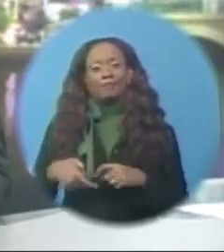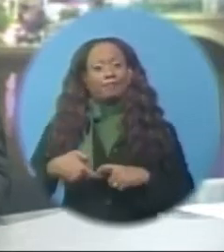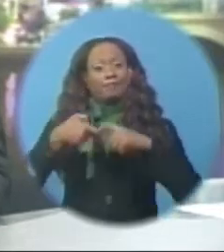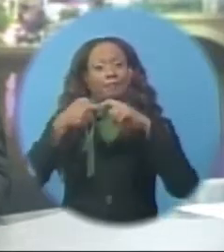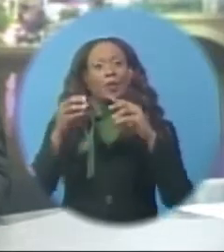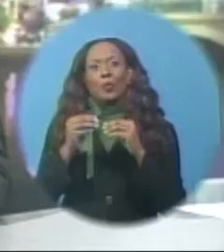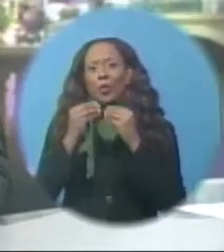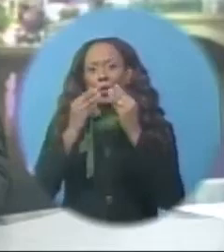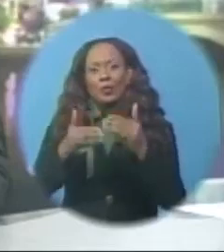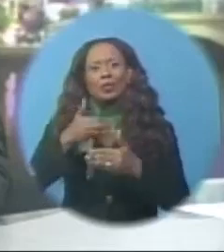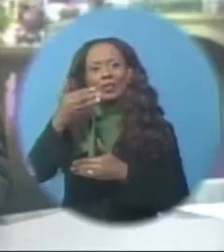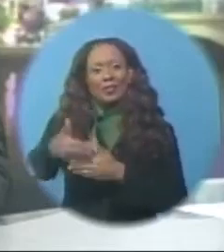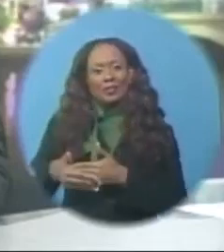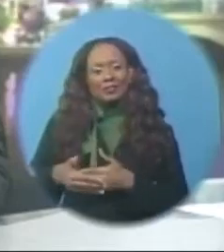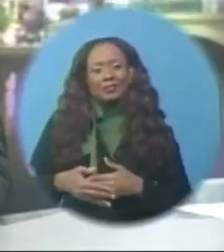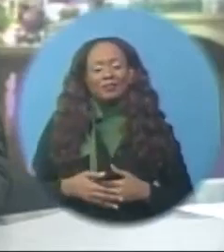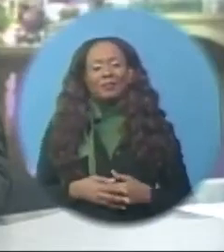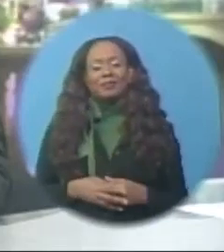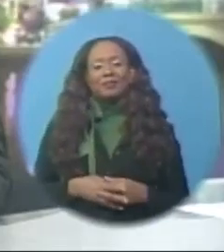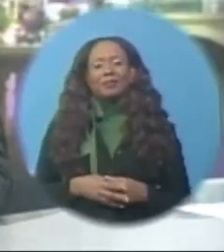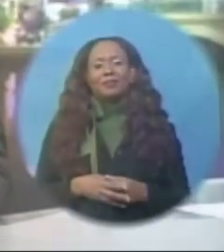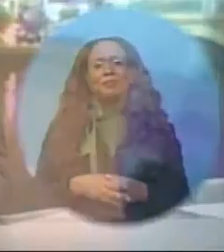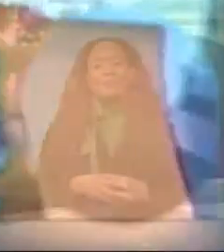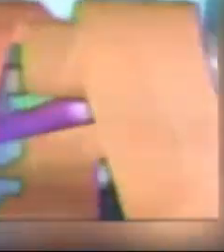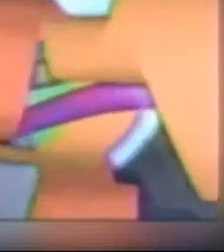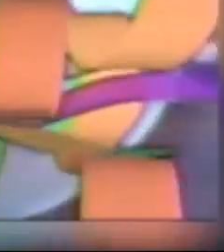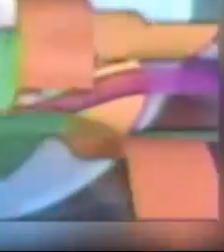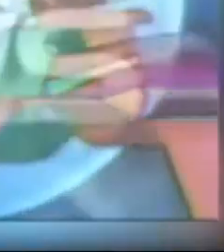more news after the break.